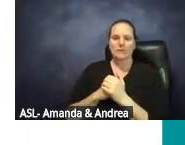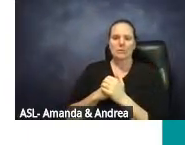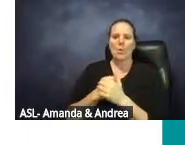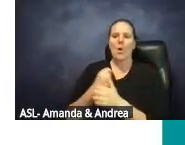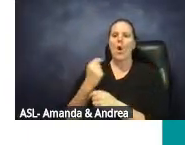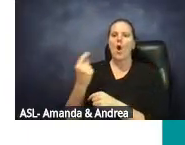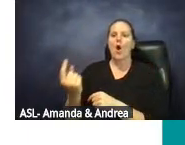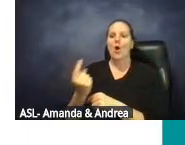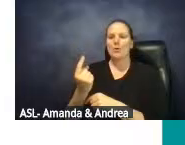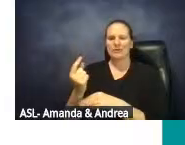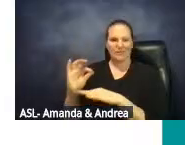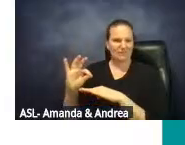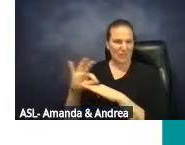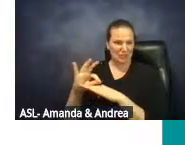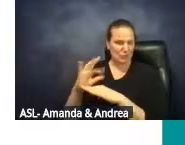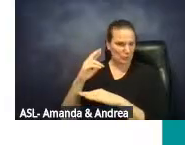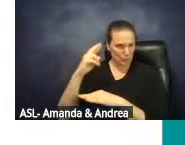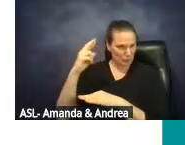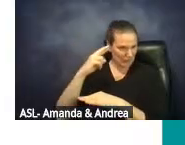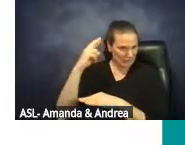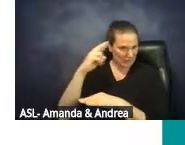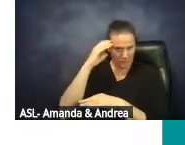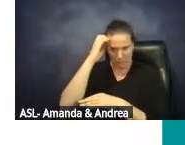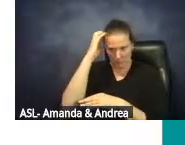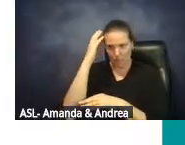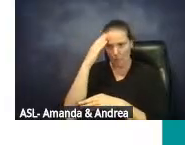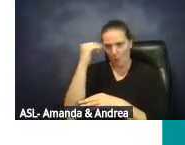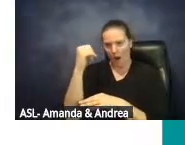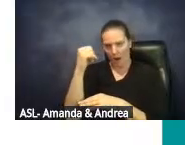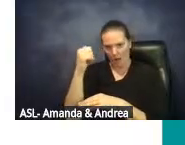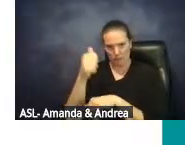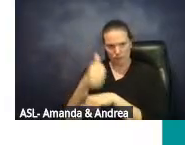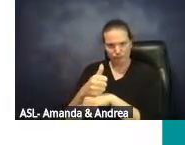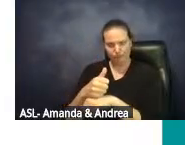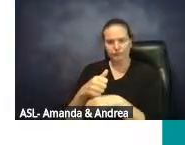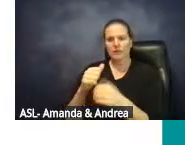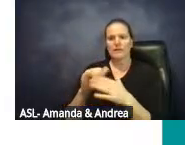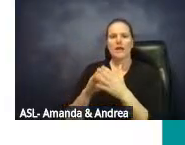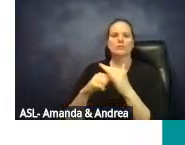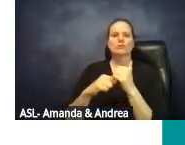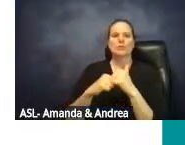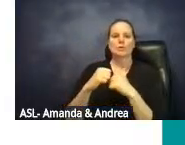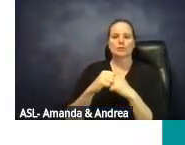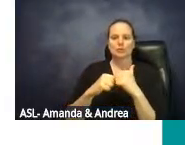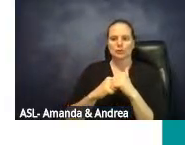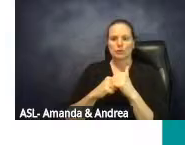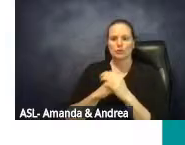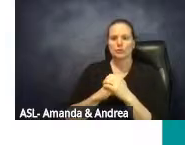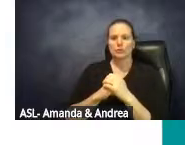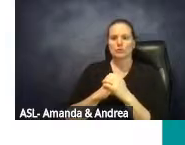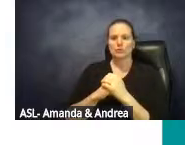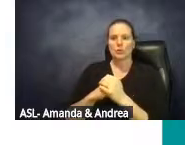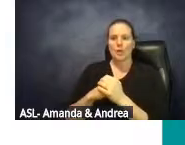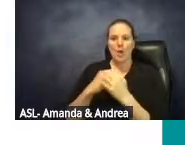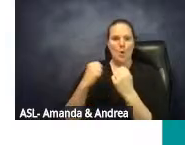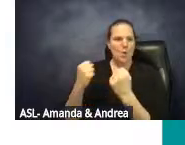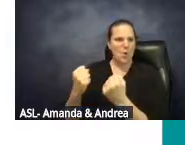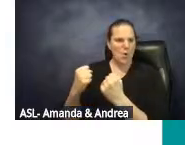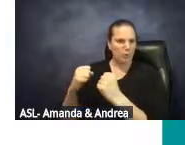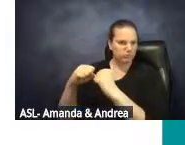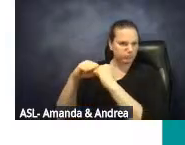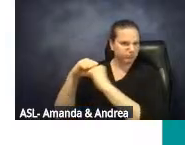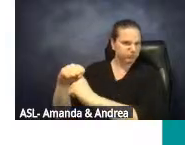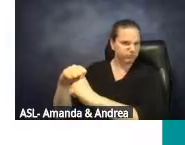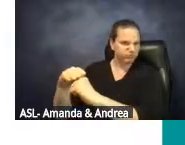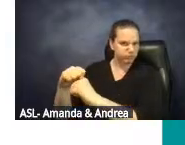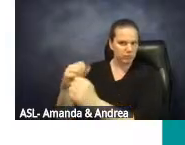have a functional reason why they are there. Structurally, are they holding material in place that had